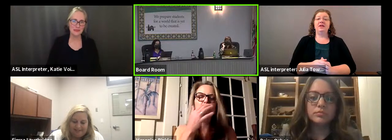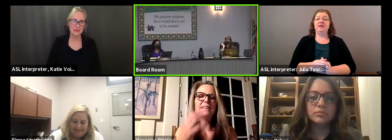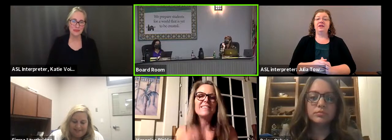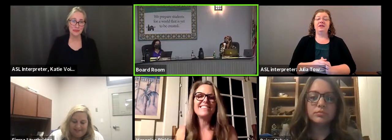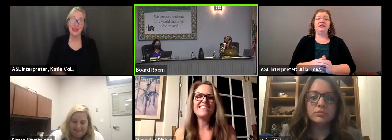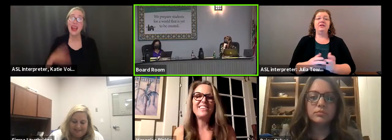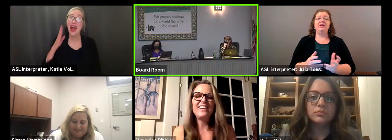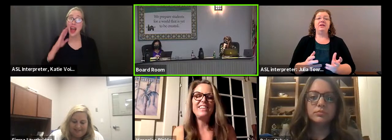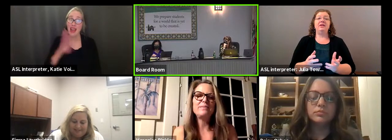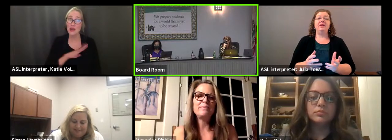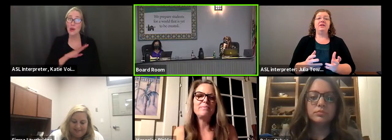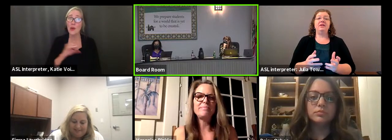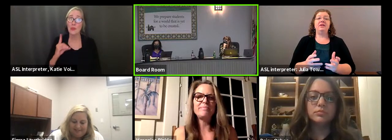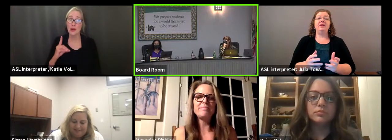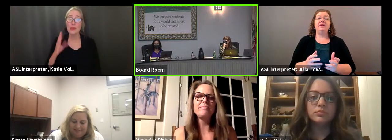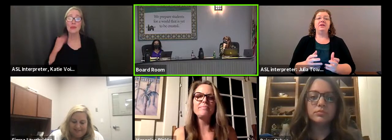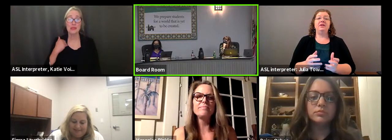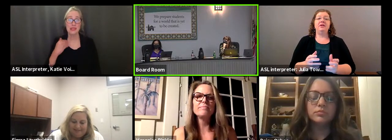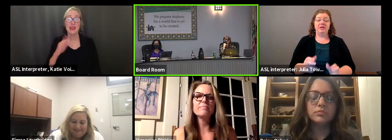comments.